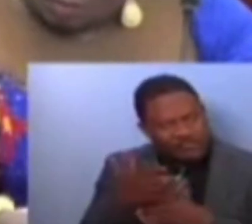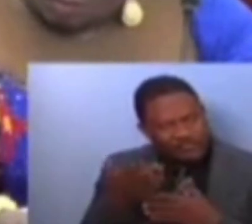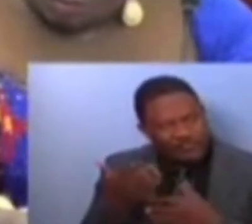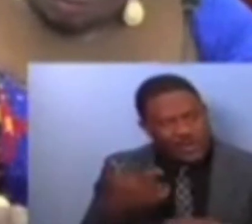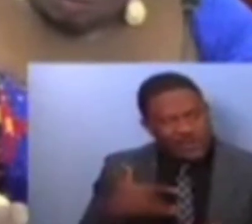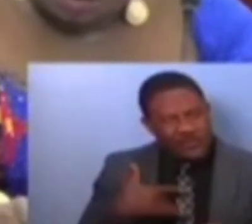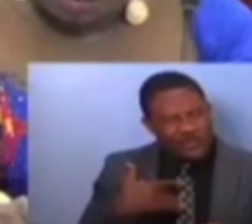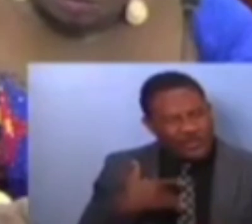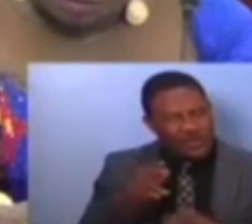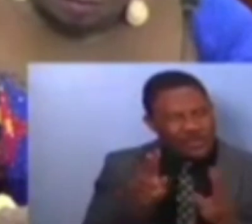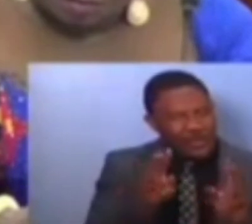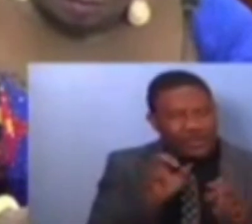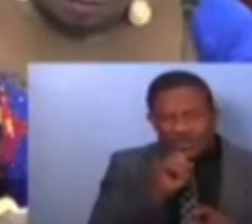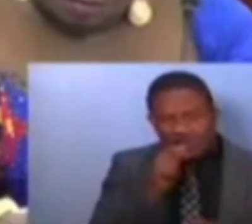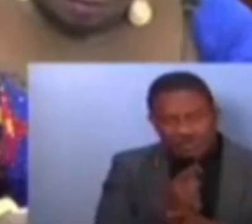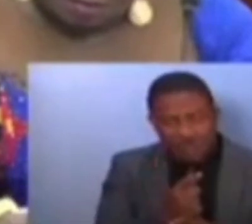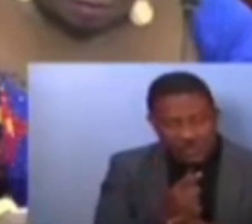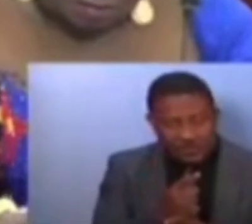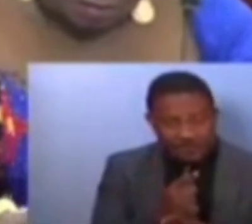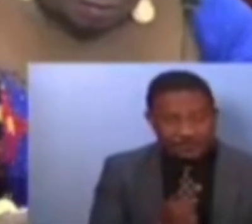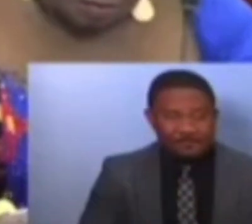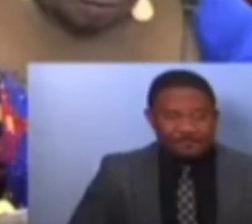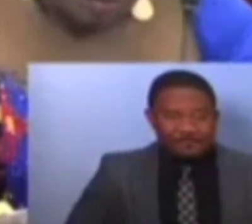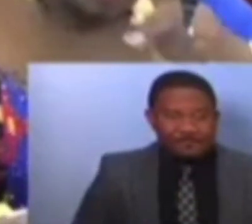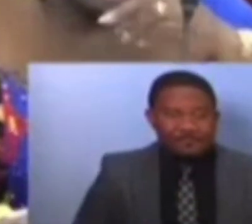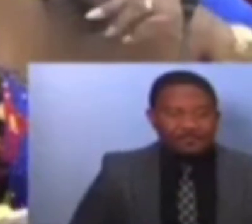handled. Mr. Chairman,